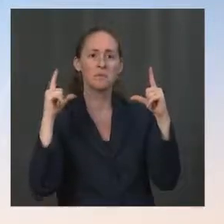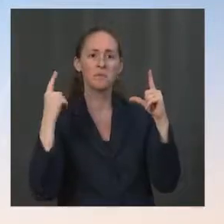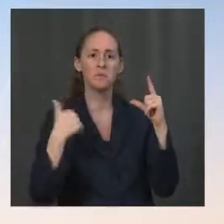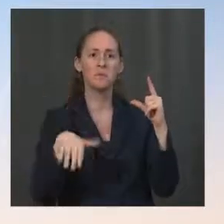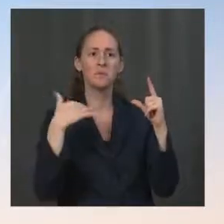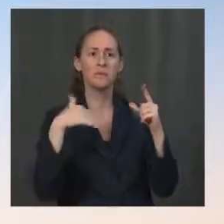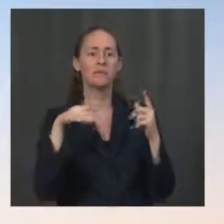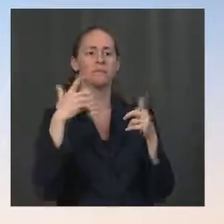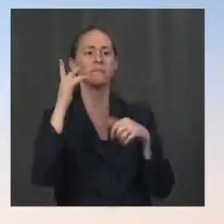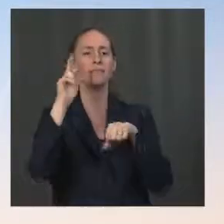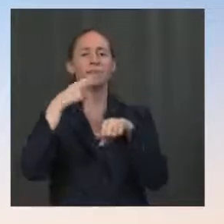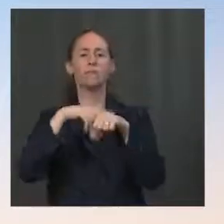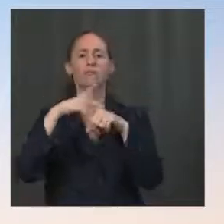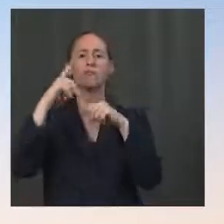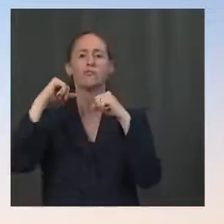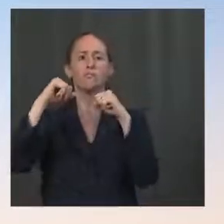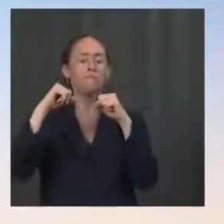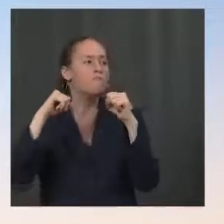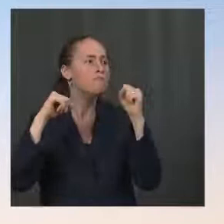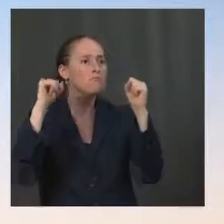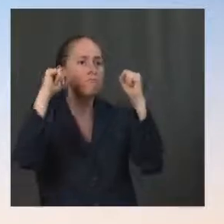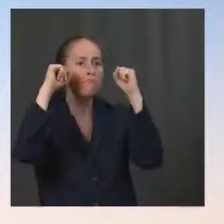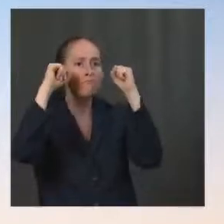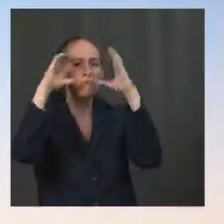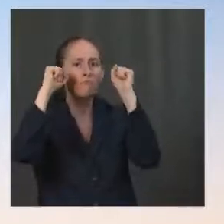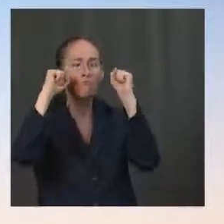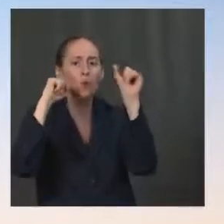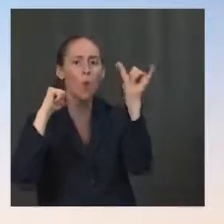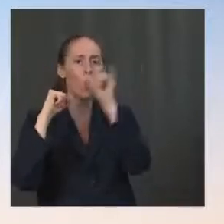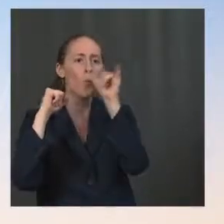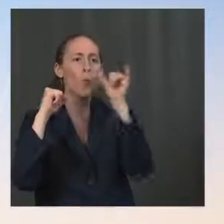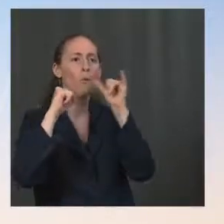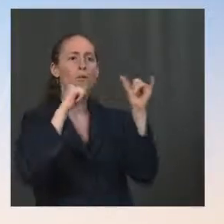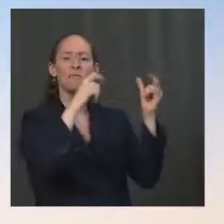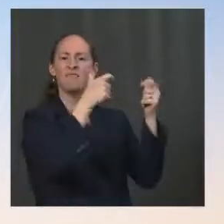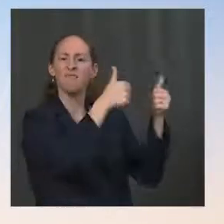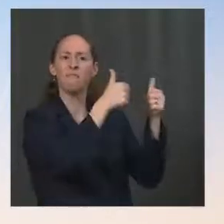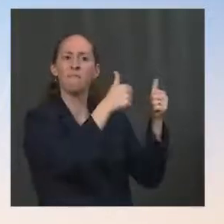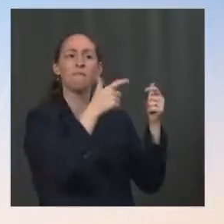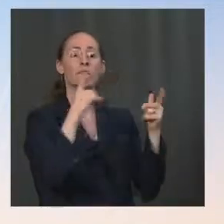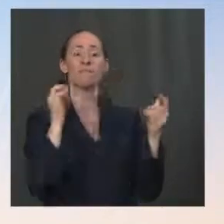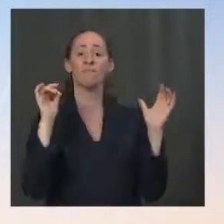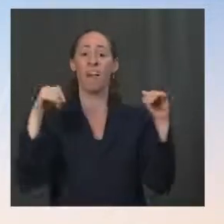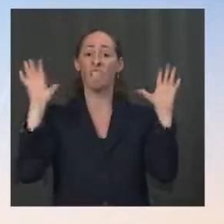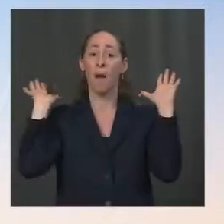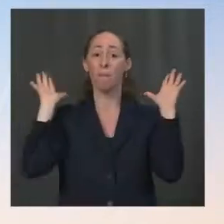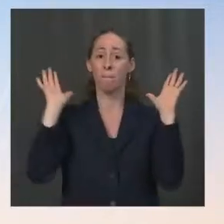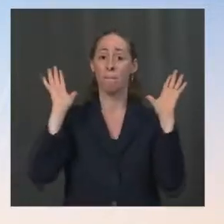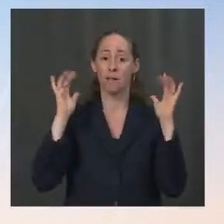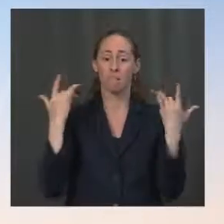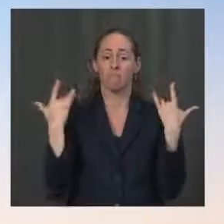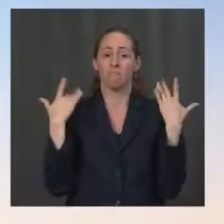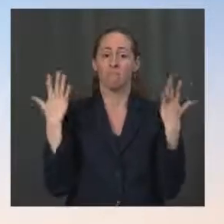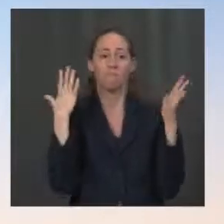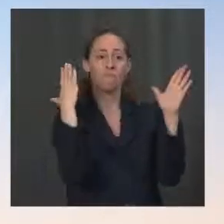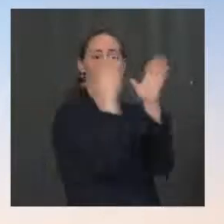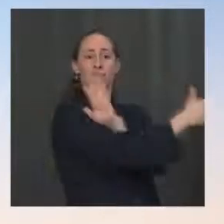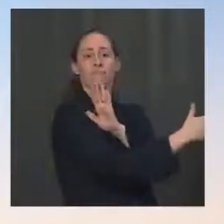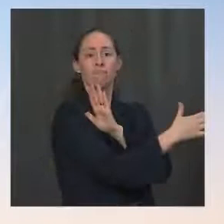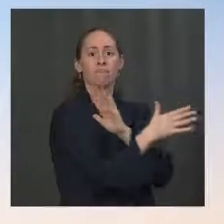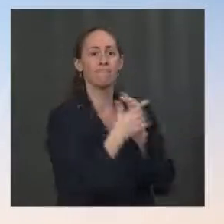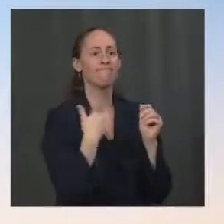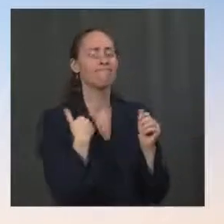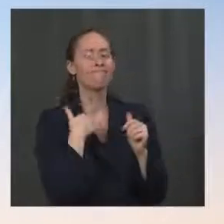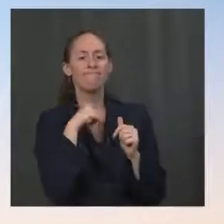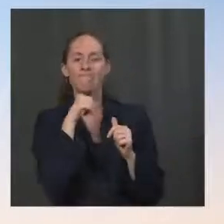didn't anticipate the Afghan national security forces would have folded as they did. We didn't anticipate that. And as a